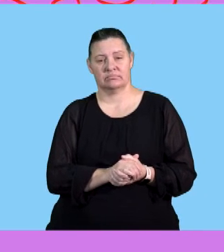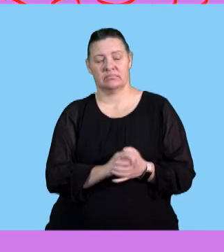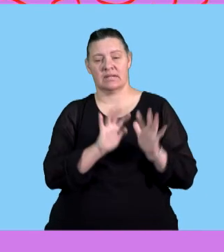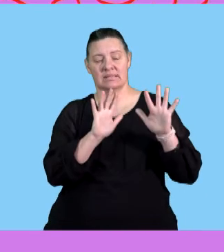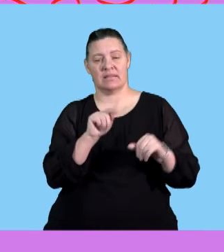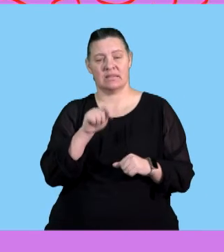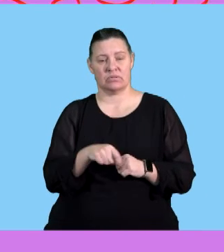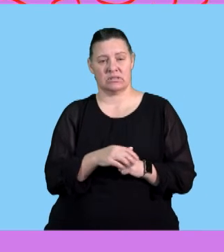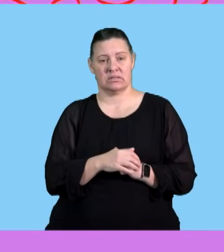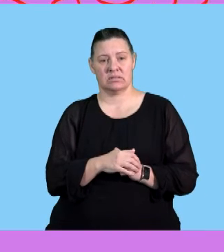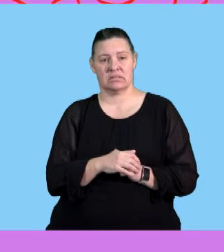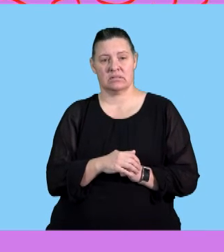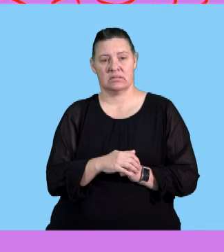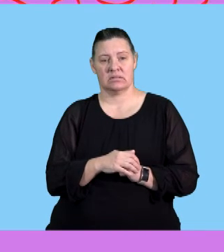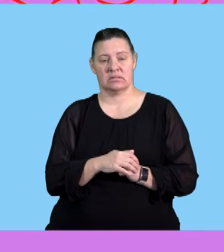to